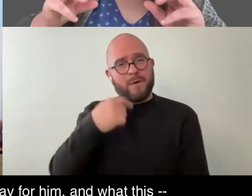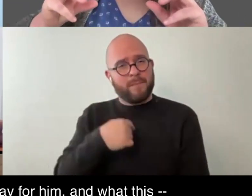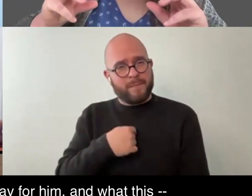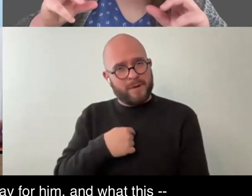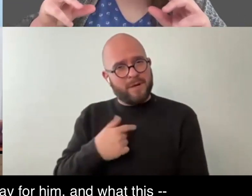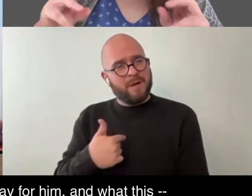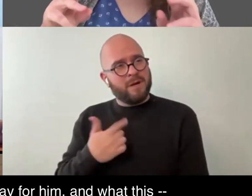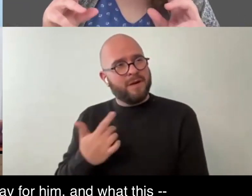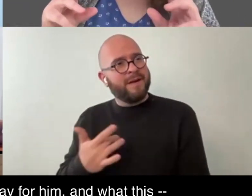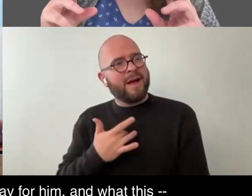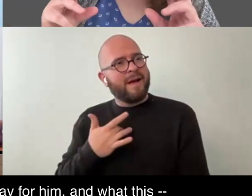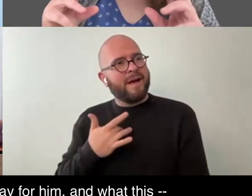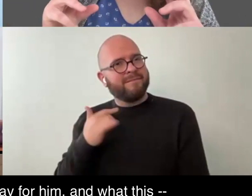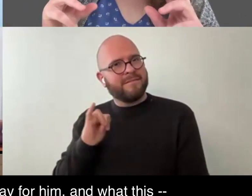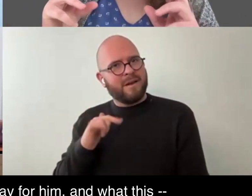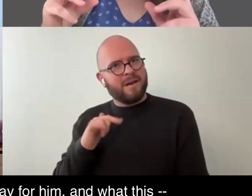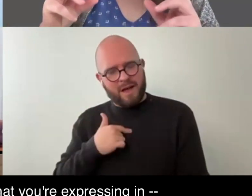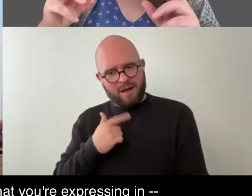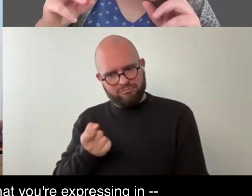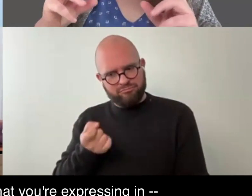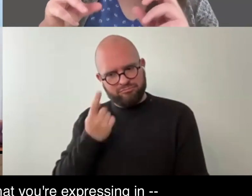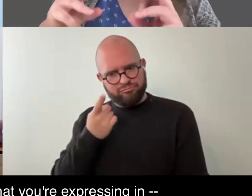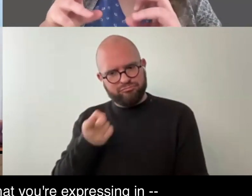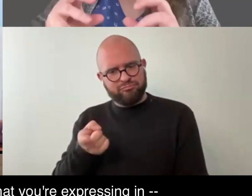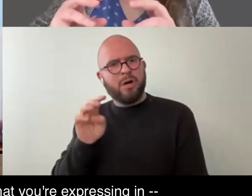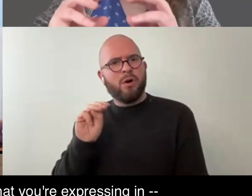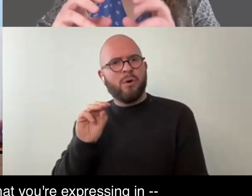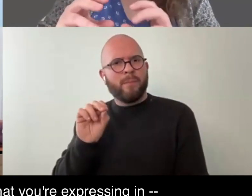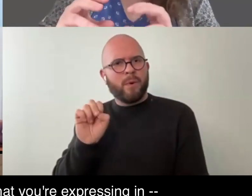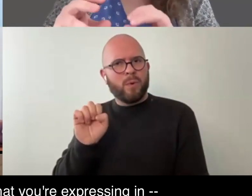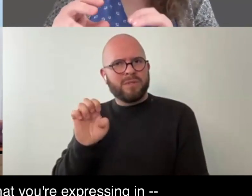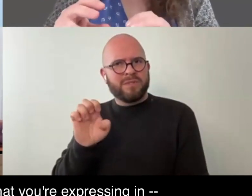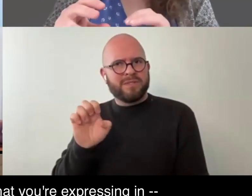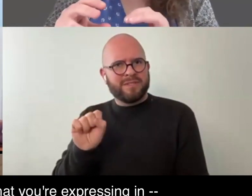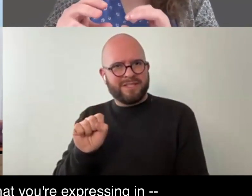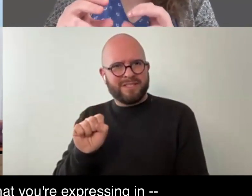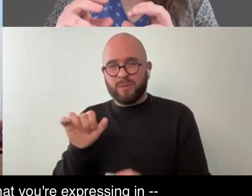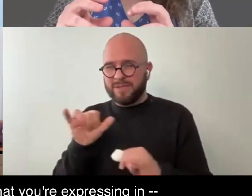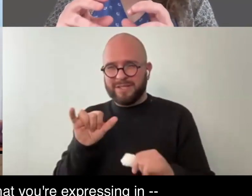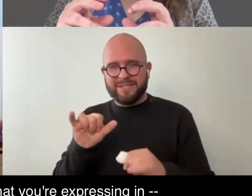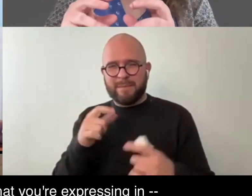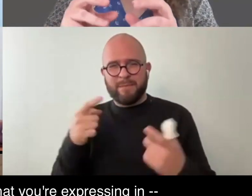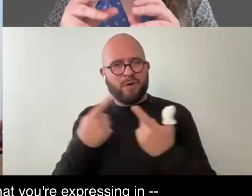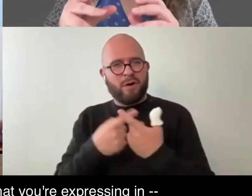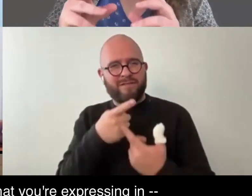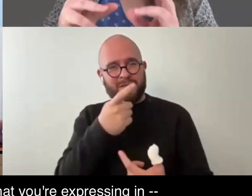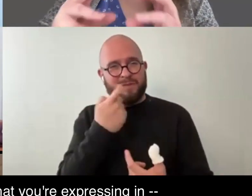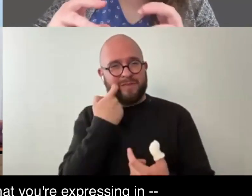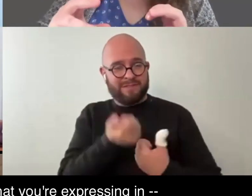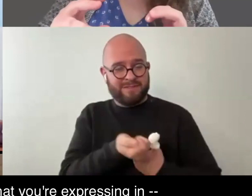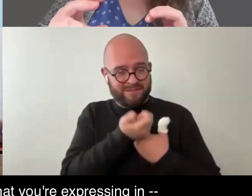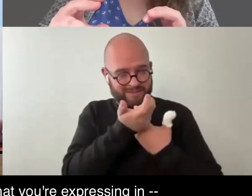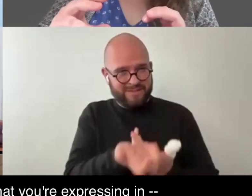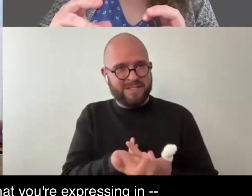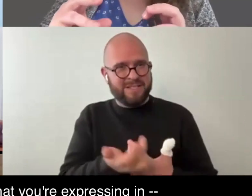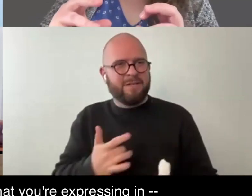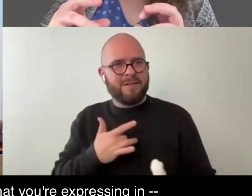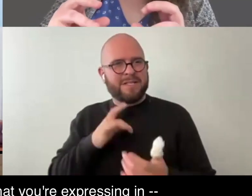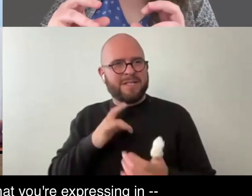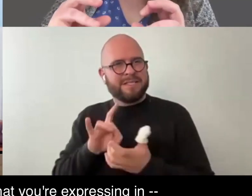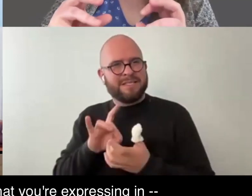with Moses in that moment, with that same conflict that you're expressing. And there's that disconnect